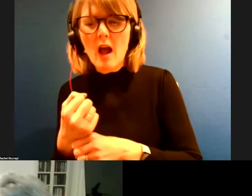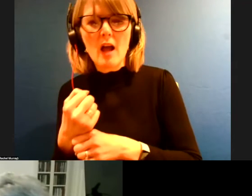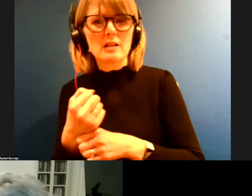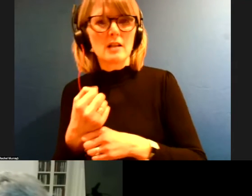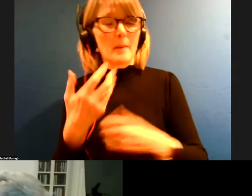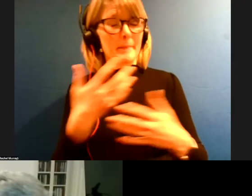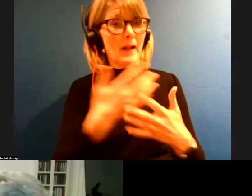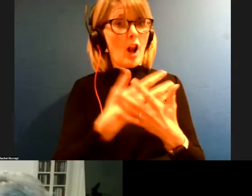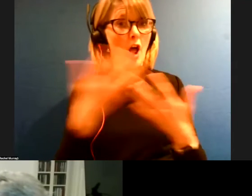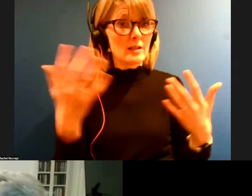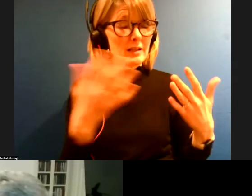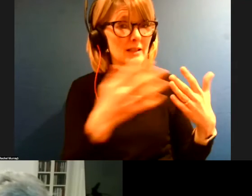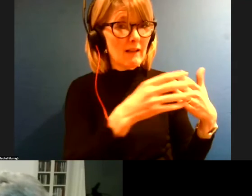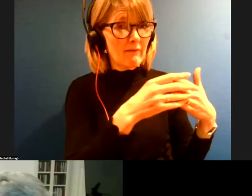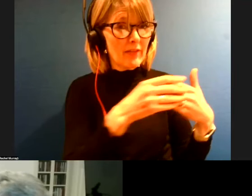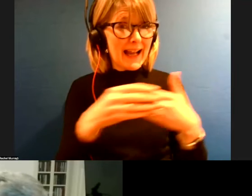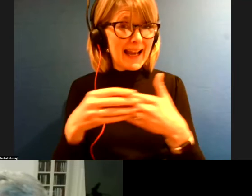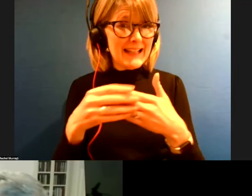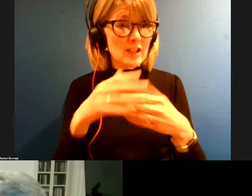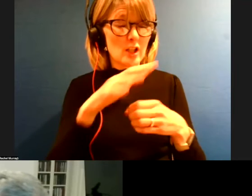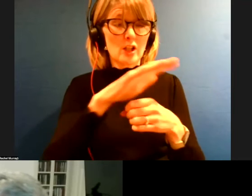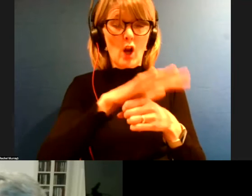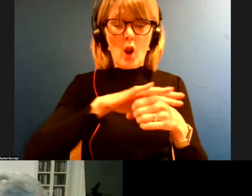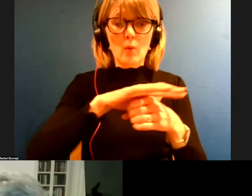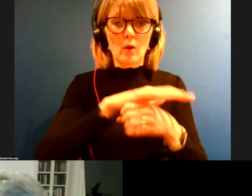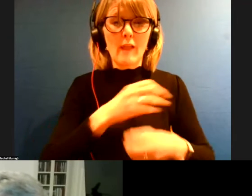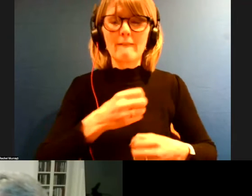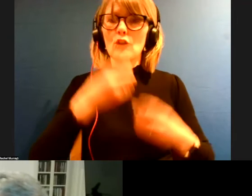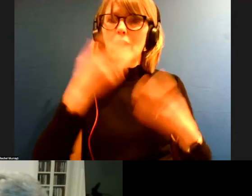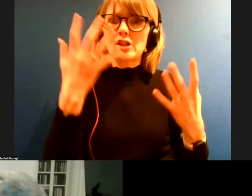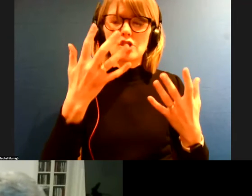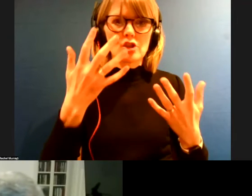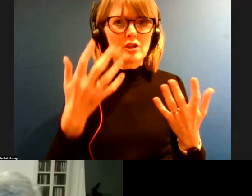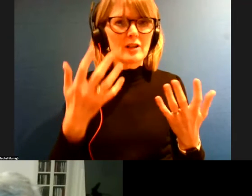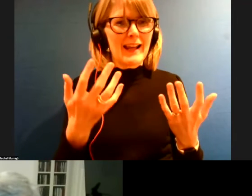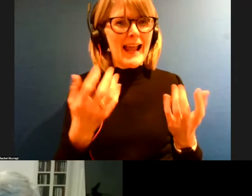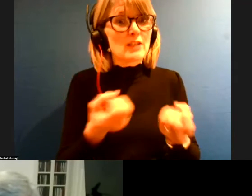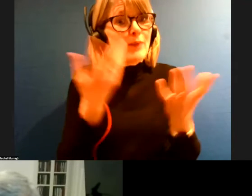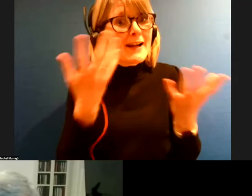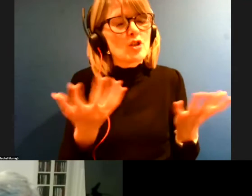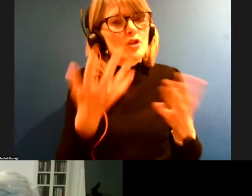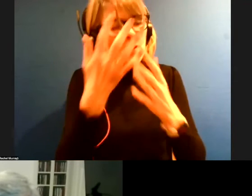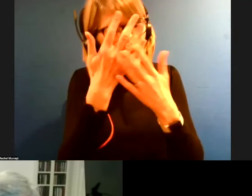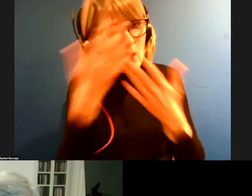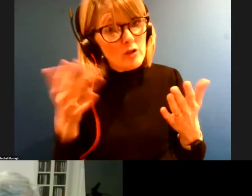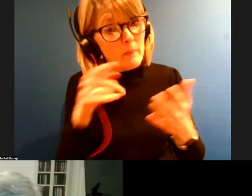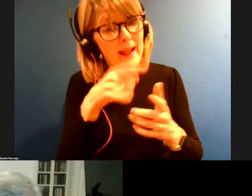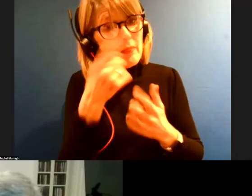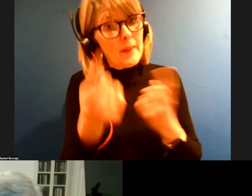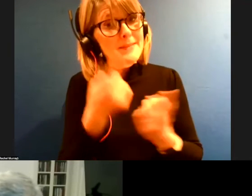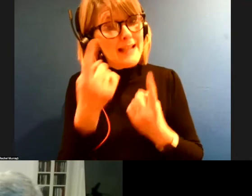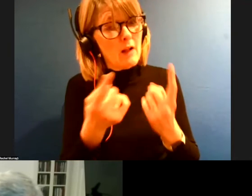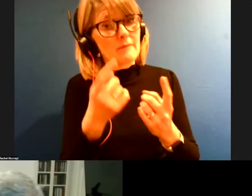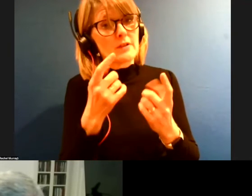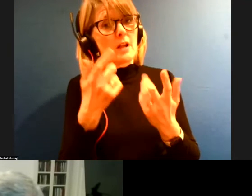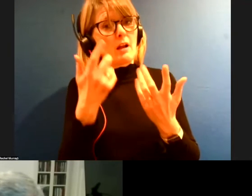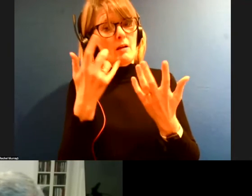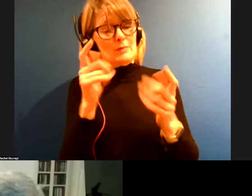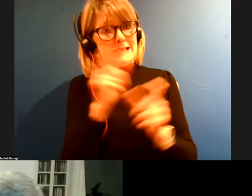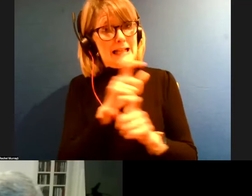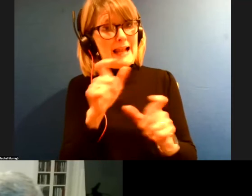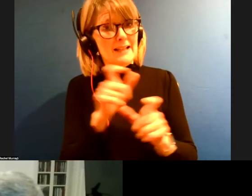of the leaders of local kind of fresh expressions were dyslexic. And what it enabled is a creativity, but